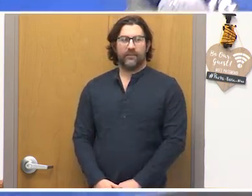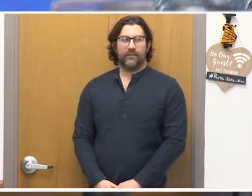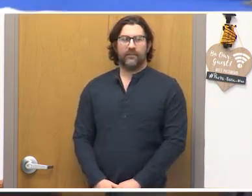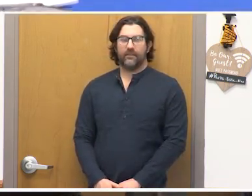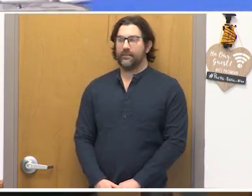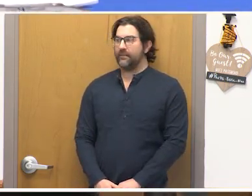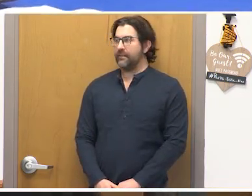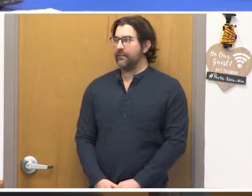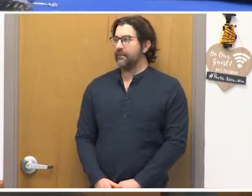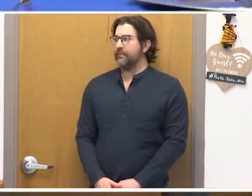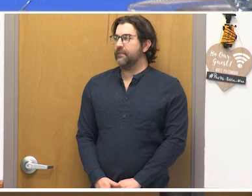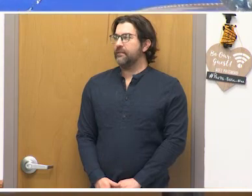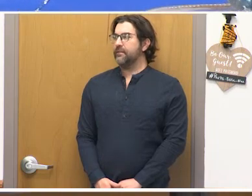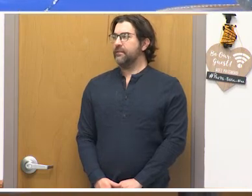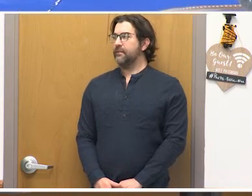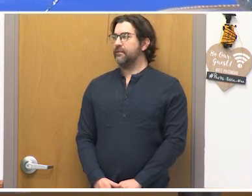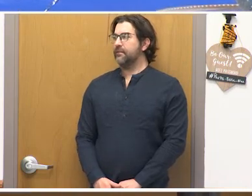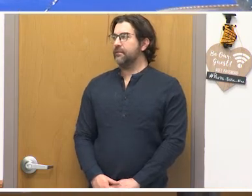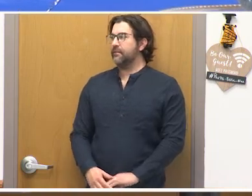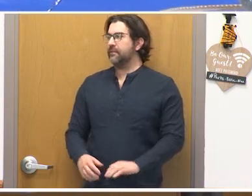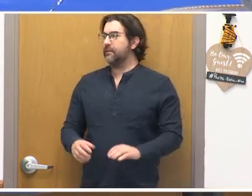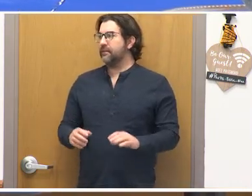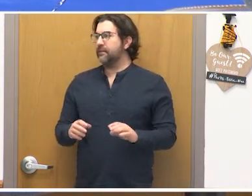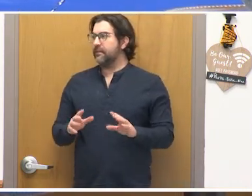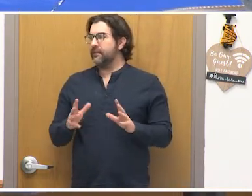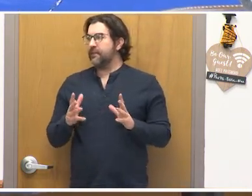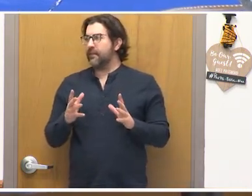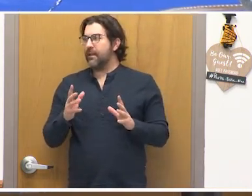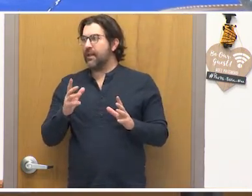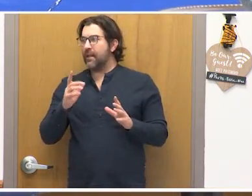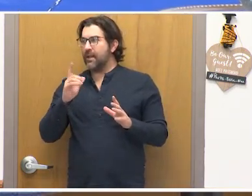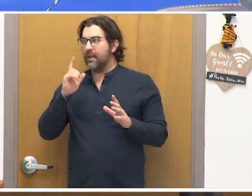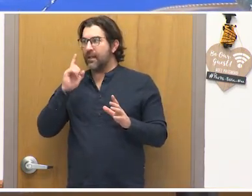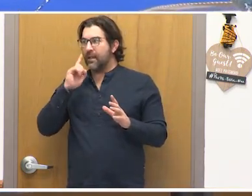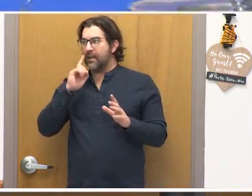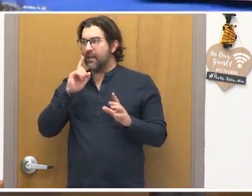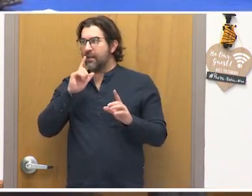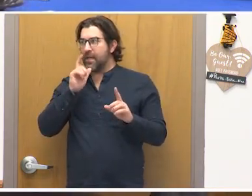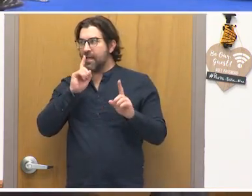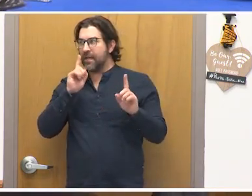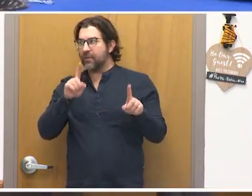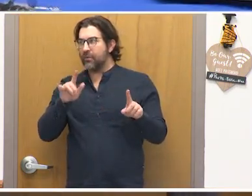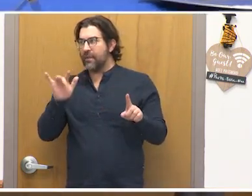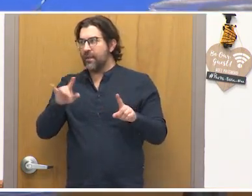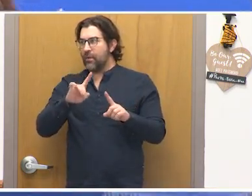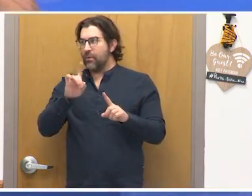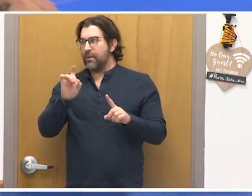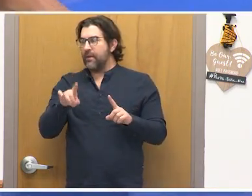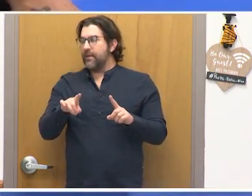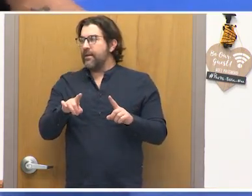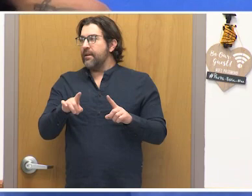just to be clear, I don't think you really answered her question.